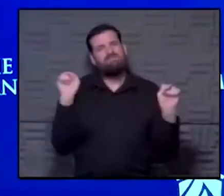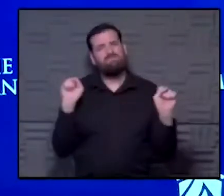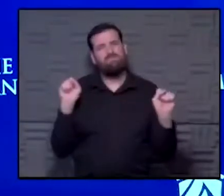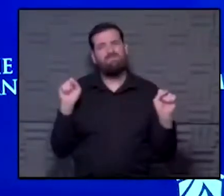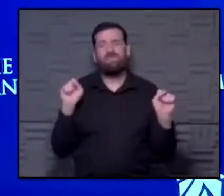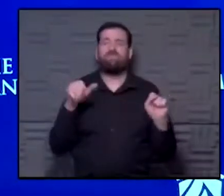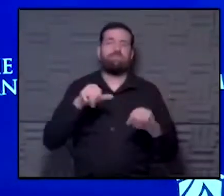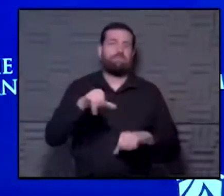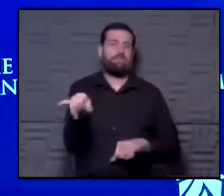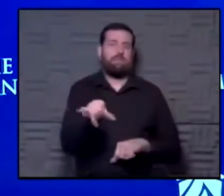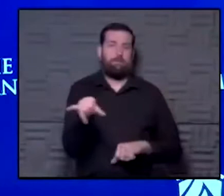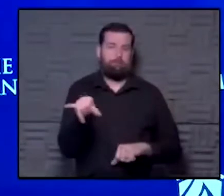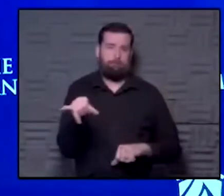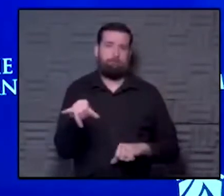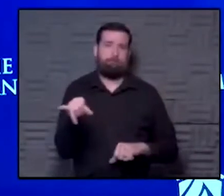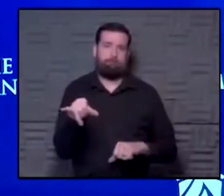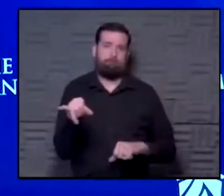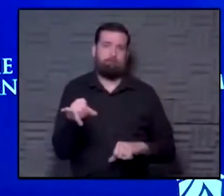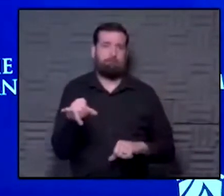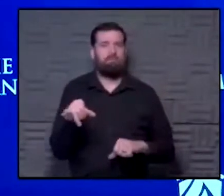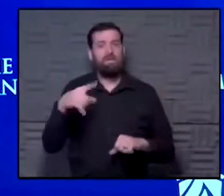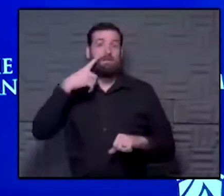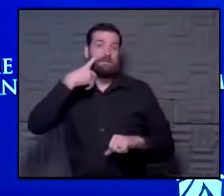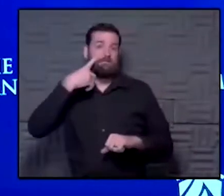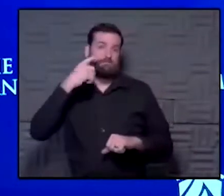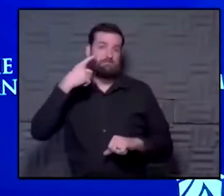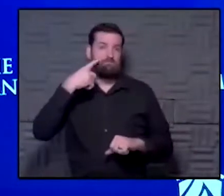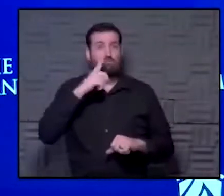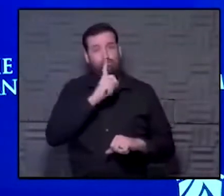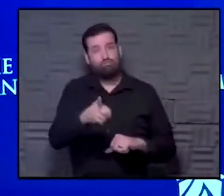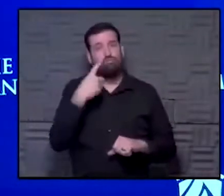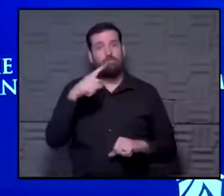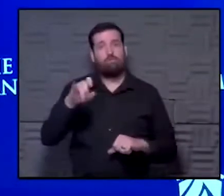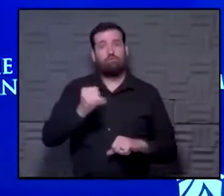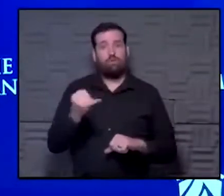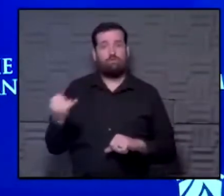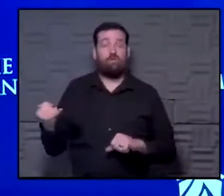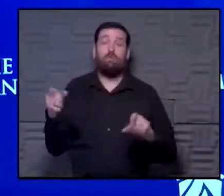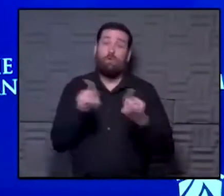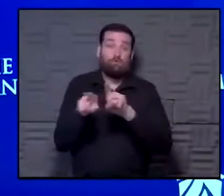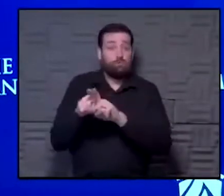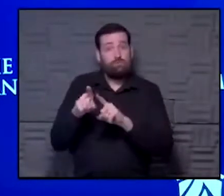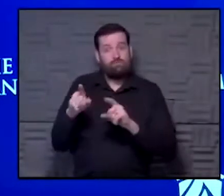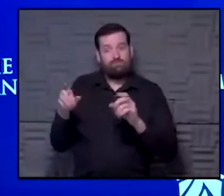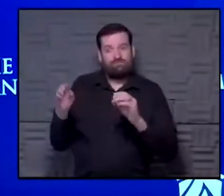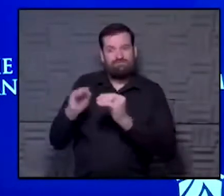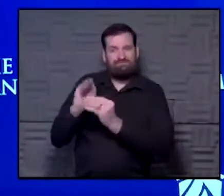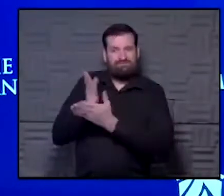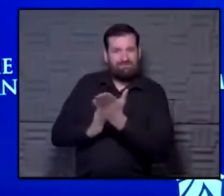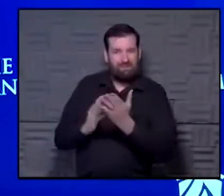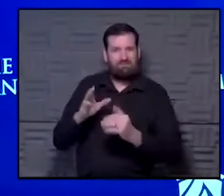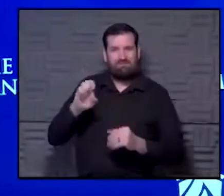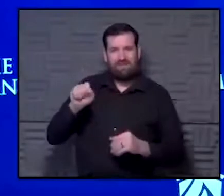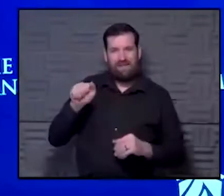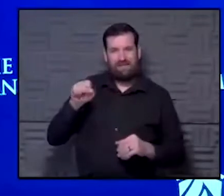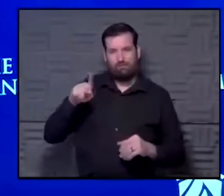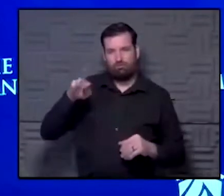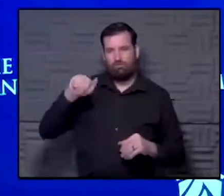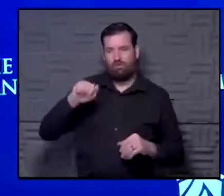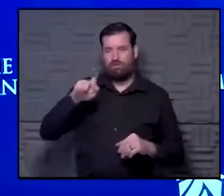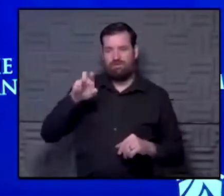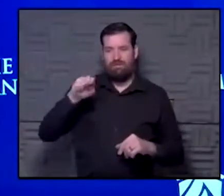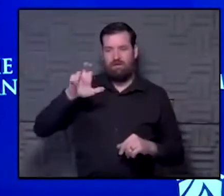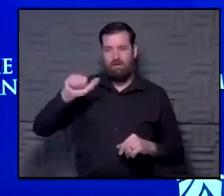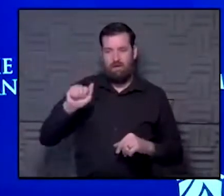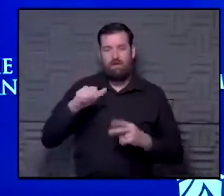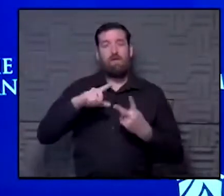thing's true of I think it's going to be true of J&J, as well as eventually, hopefully, we'll get some AstraZeneca and then the Novavax out there. So